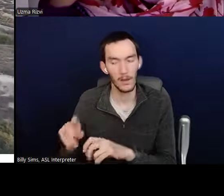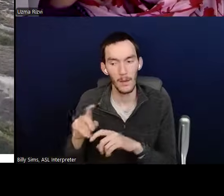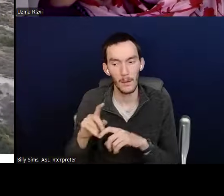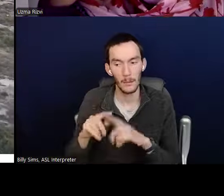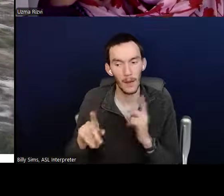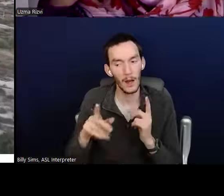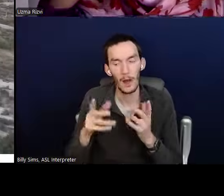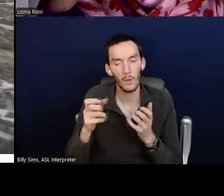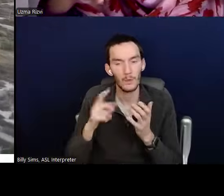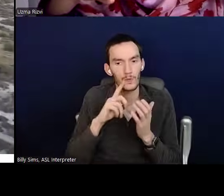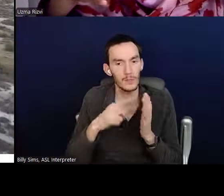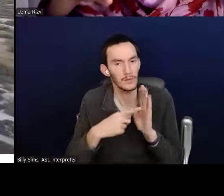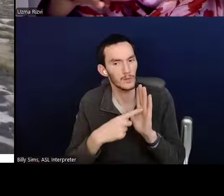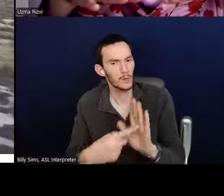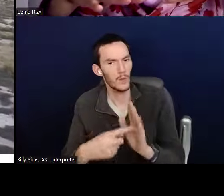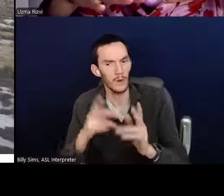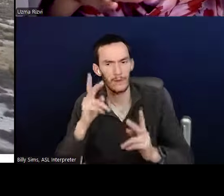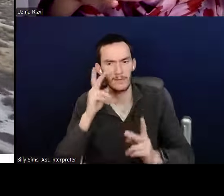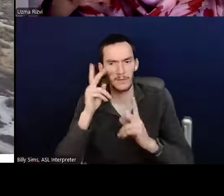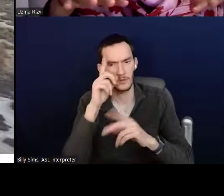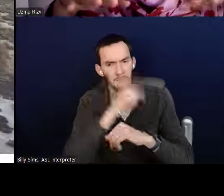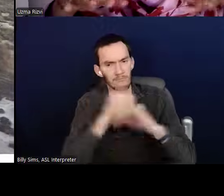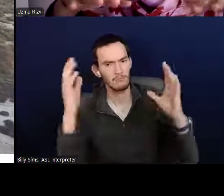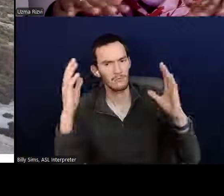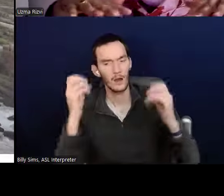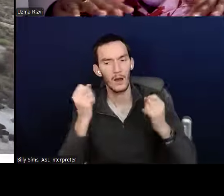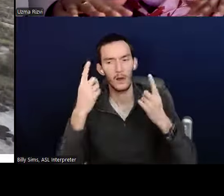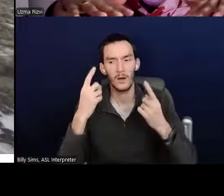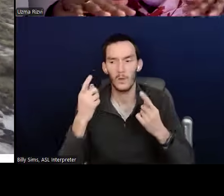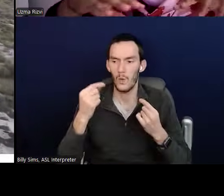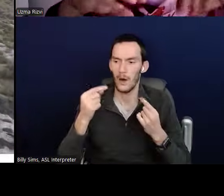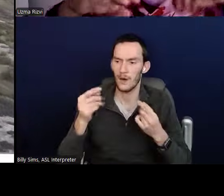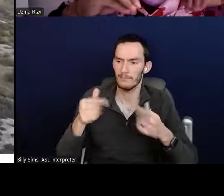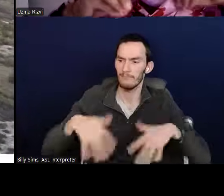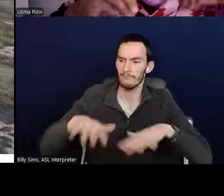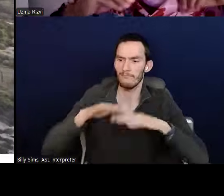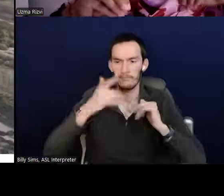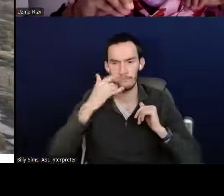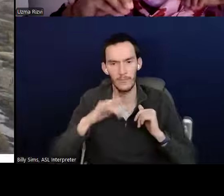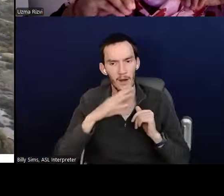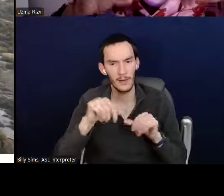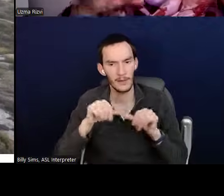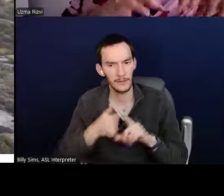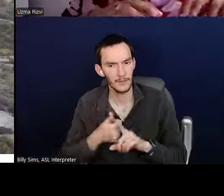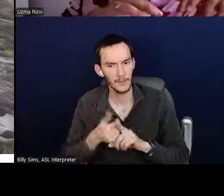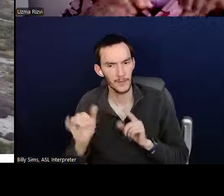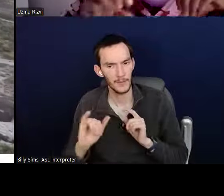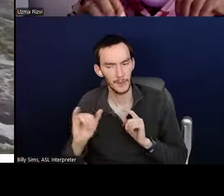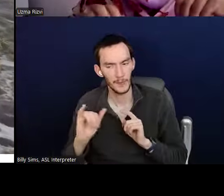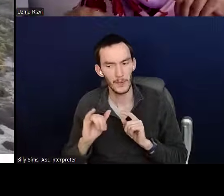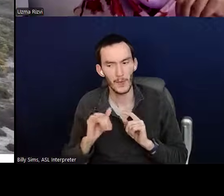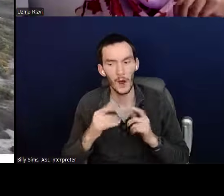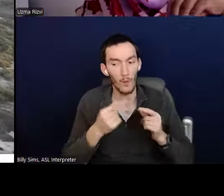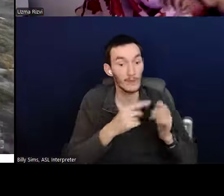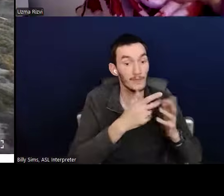to have a kind of visual understanding of the landscape that we're looking at and the areas that have been excavated and that have